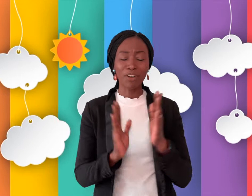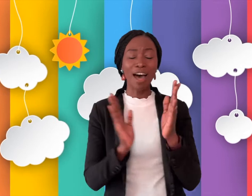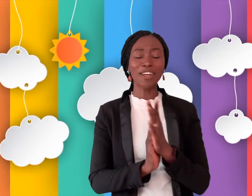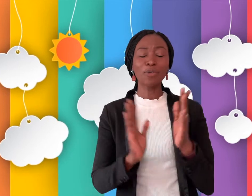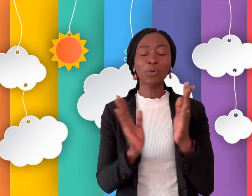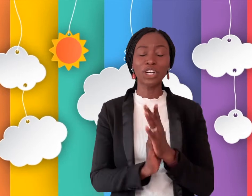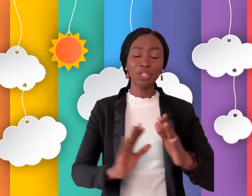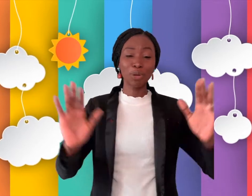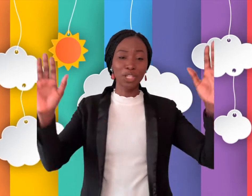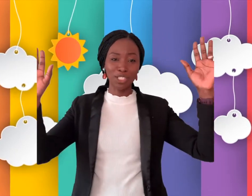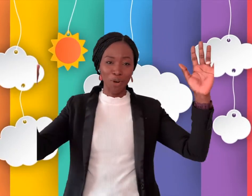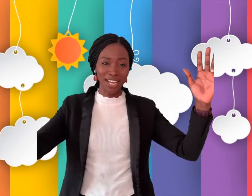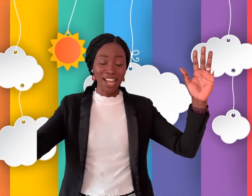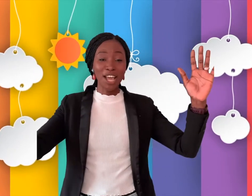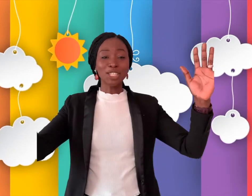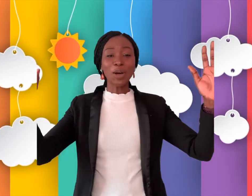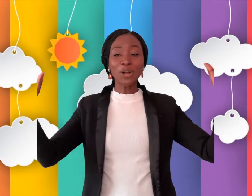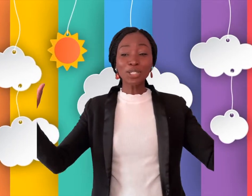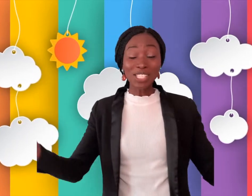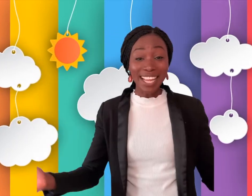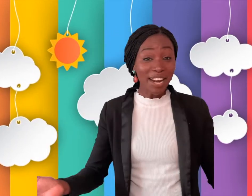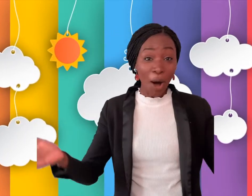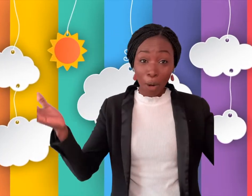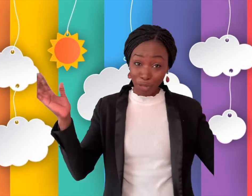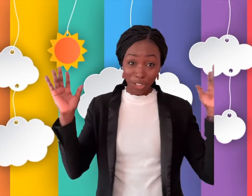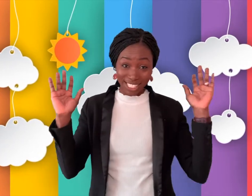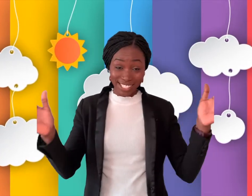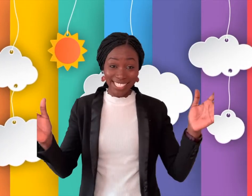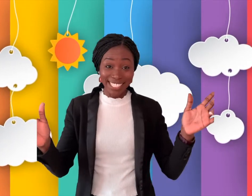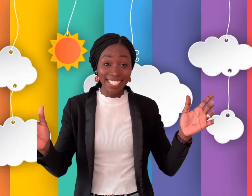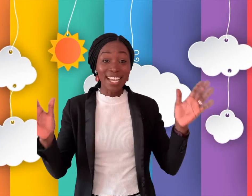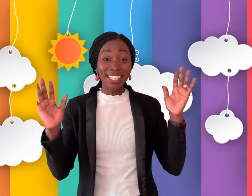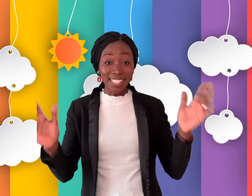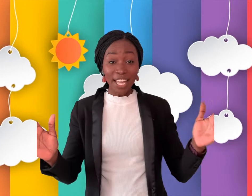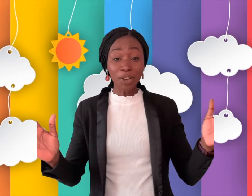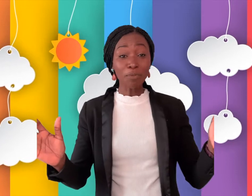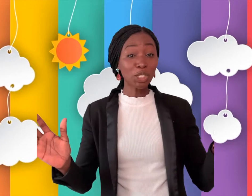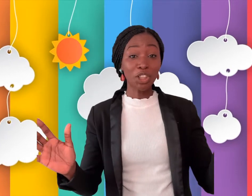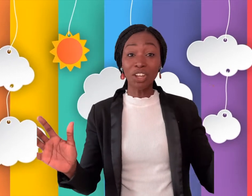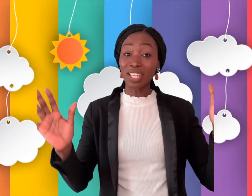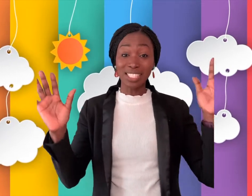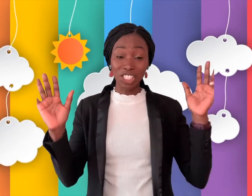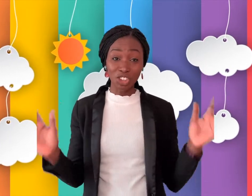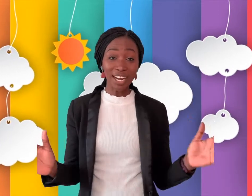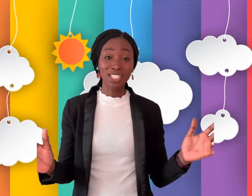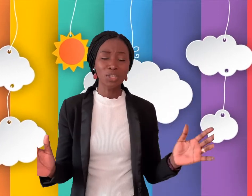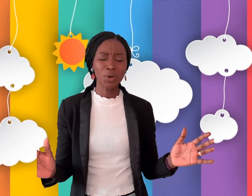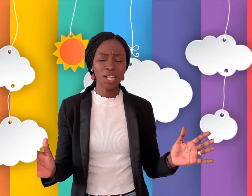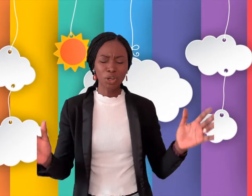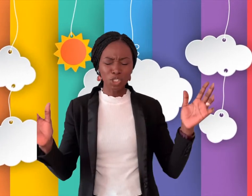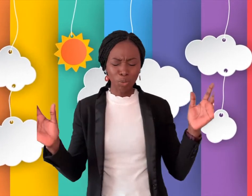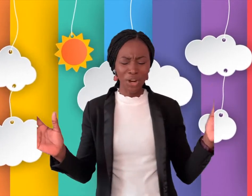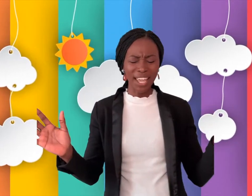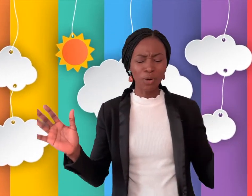changes. Father, we worship you this morning. So I want you to stand up. If you're still sitting, stand up. Make sure nothing is distracting you,